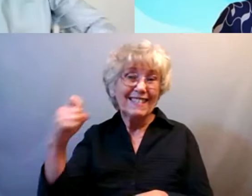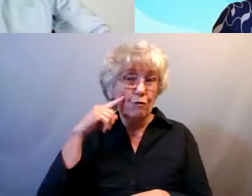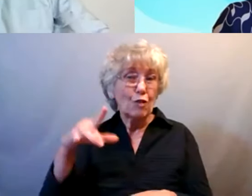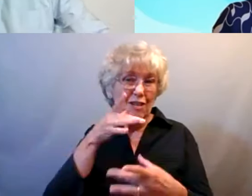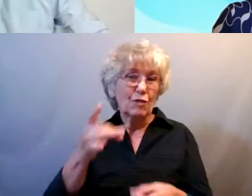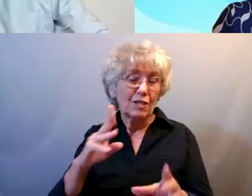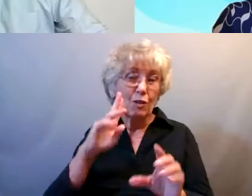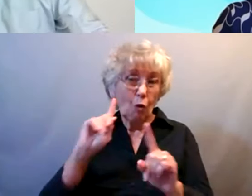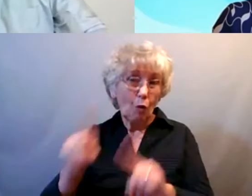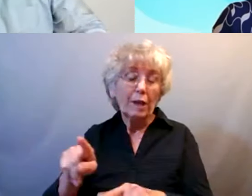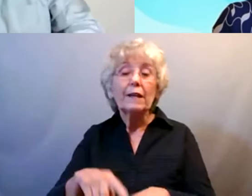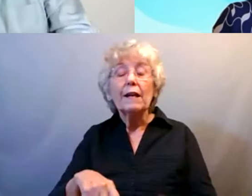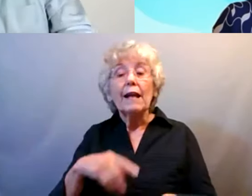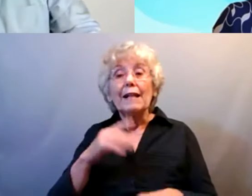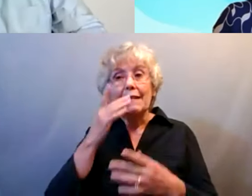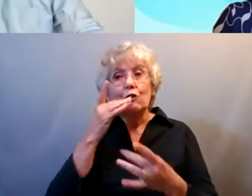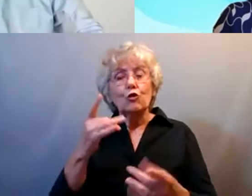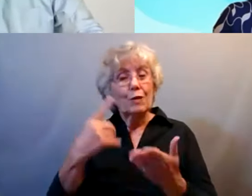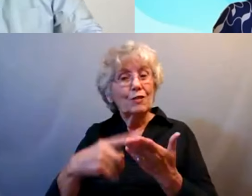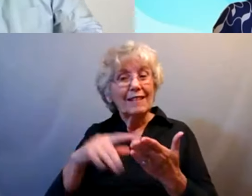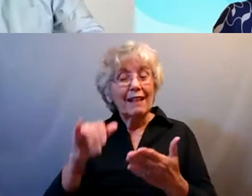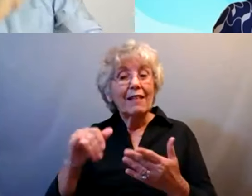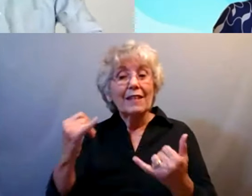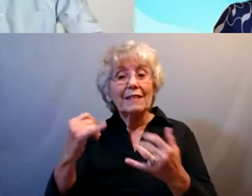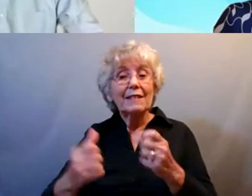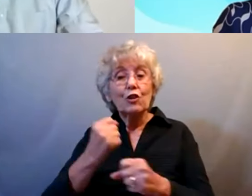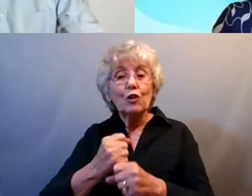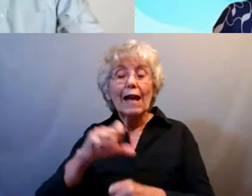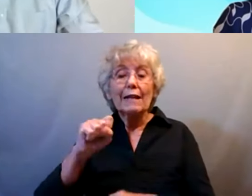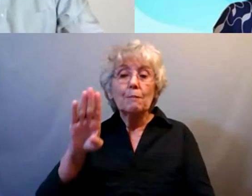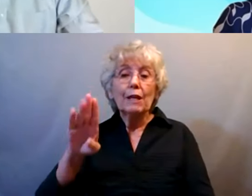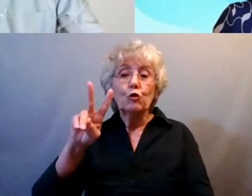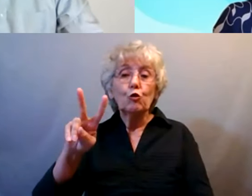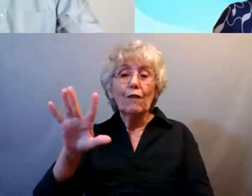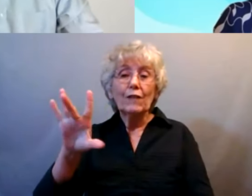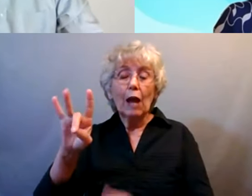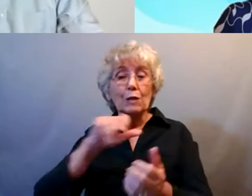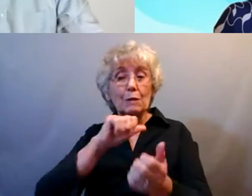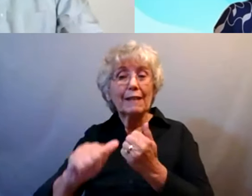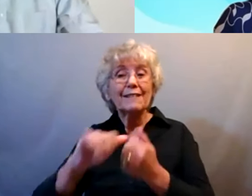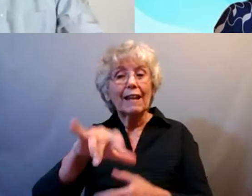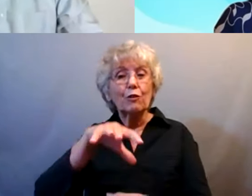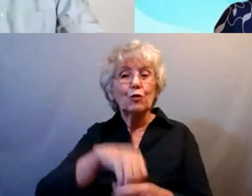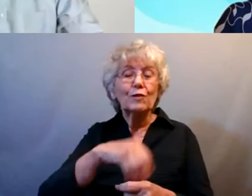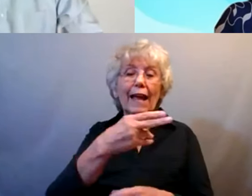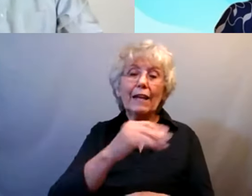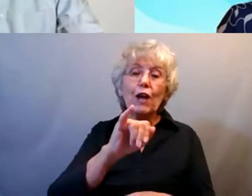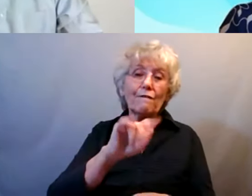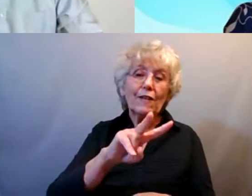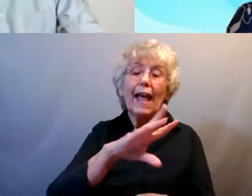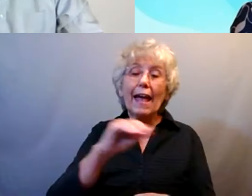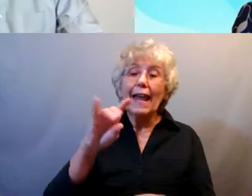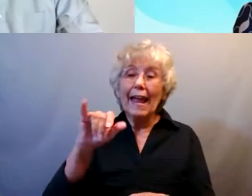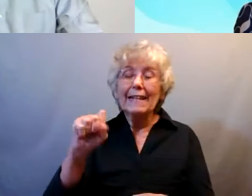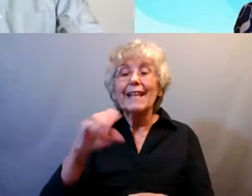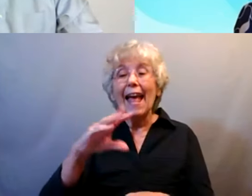about that at this point, since this was the year that SB 258 was passed that includes HIV and HIV and Aging Act, which includes